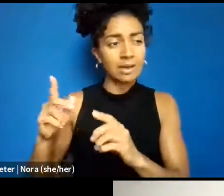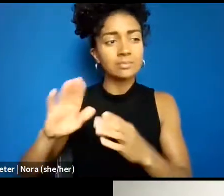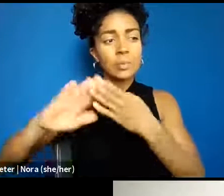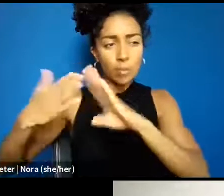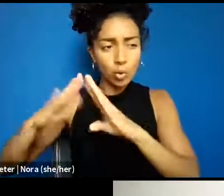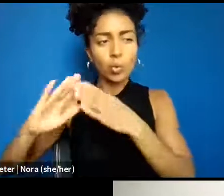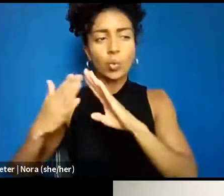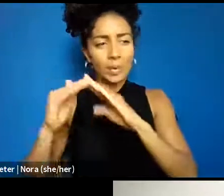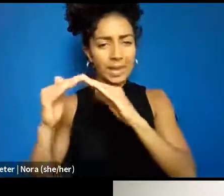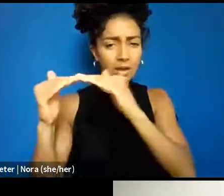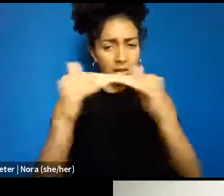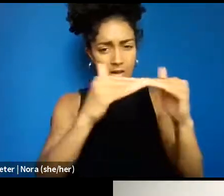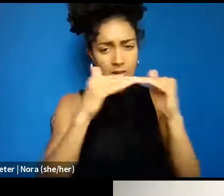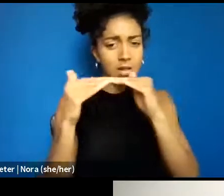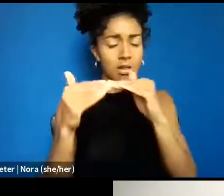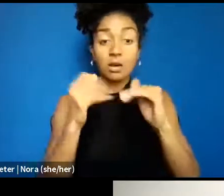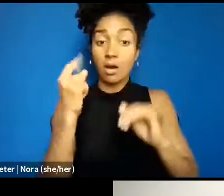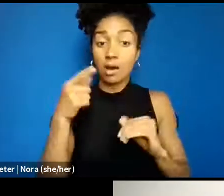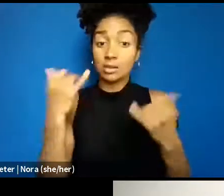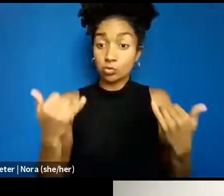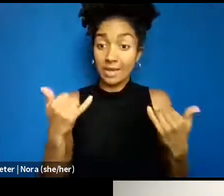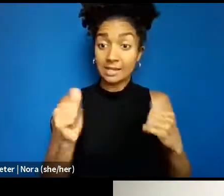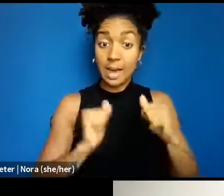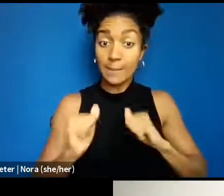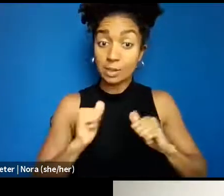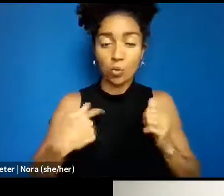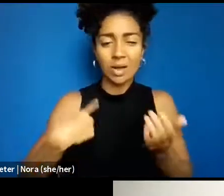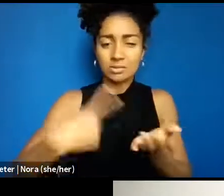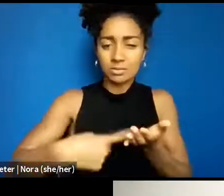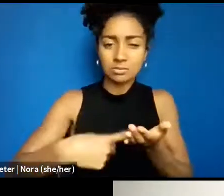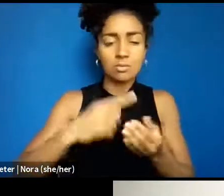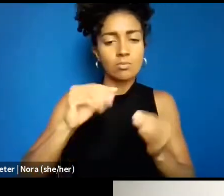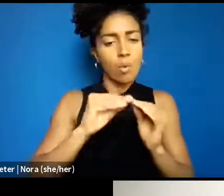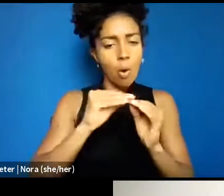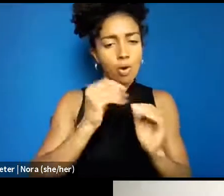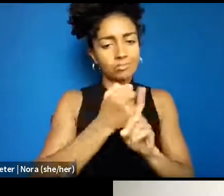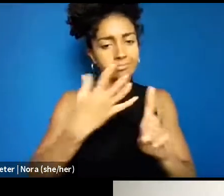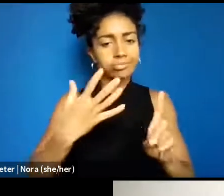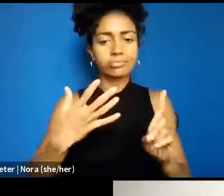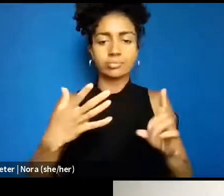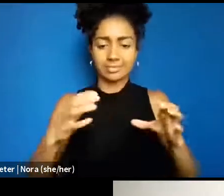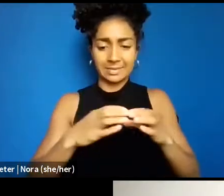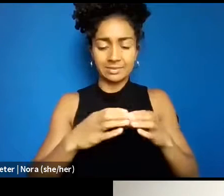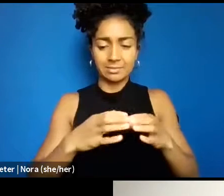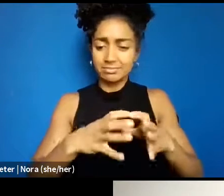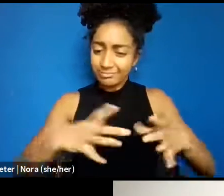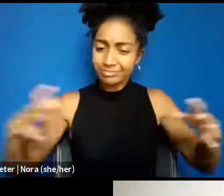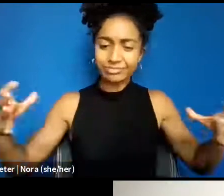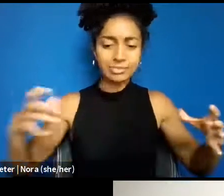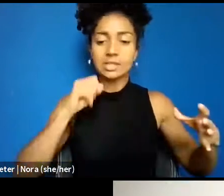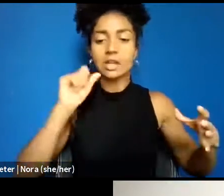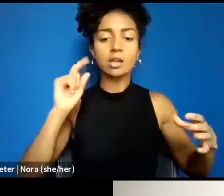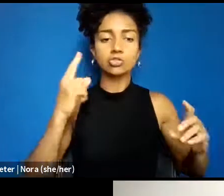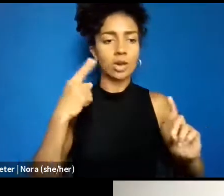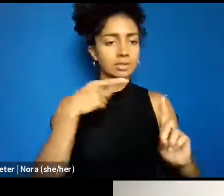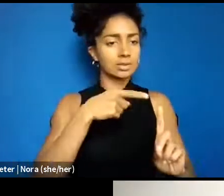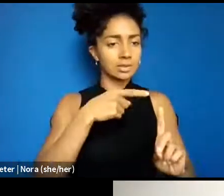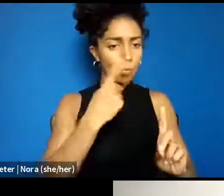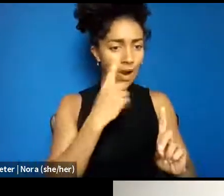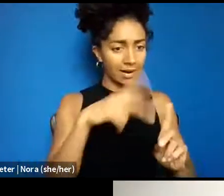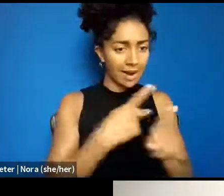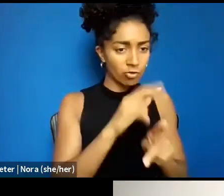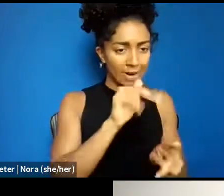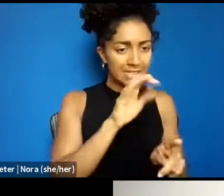work. In this episode, we're going to talk more about expansion, about how we work to address other forms of racism, for example, and to